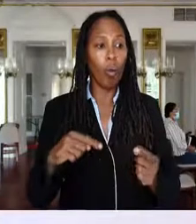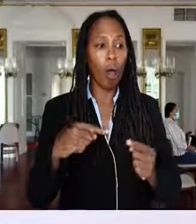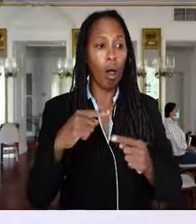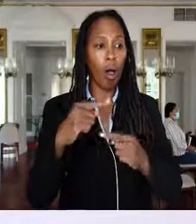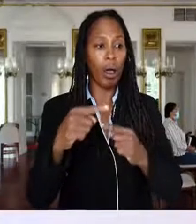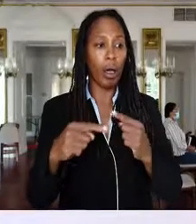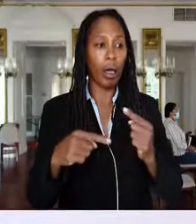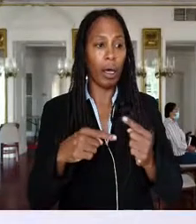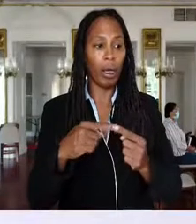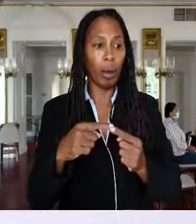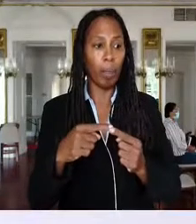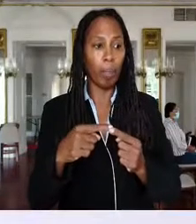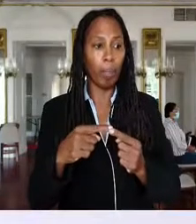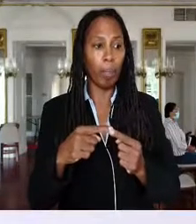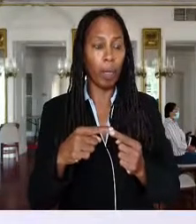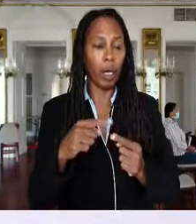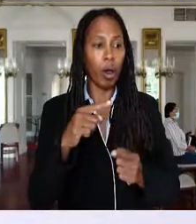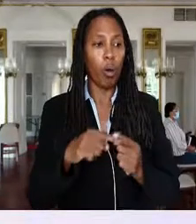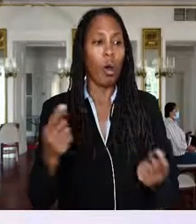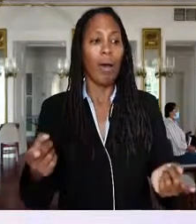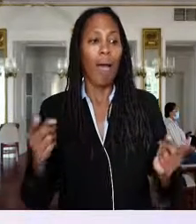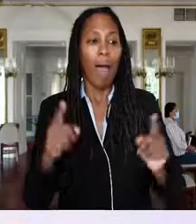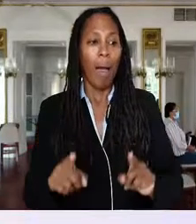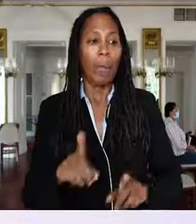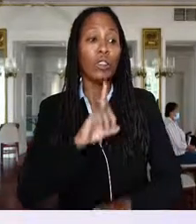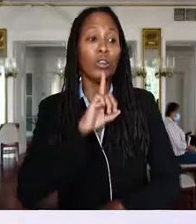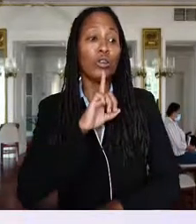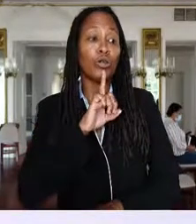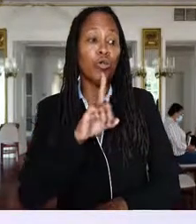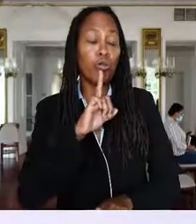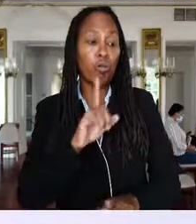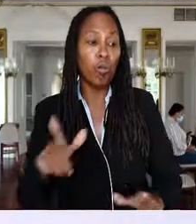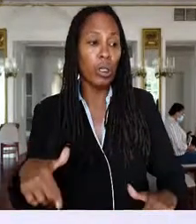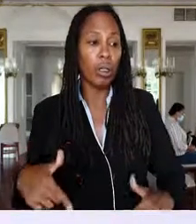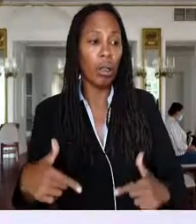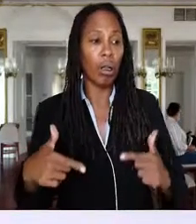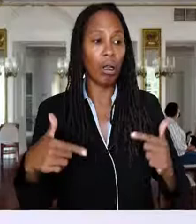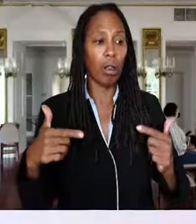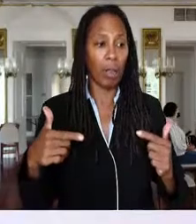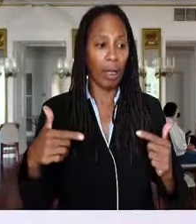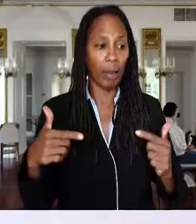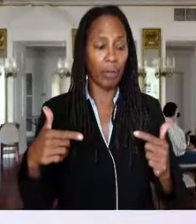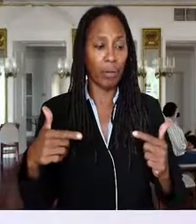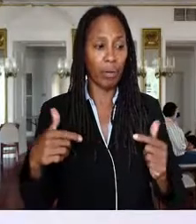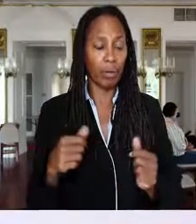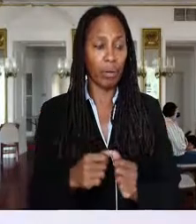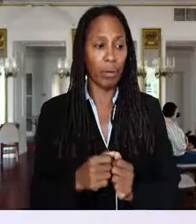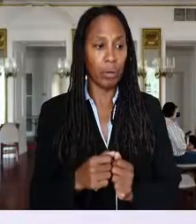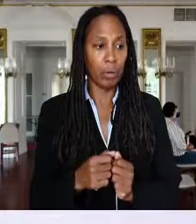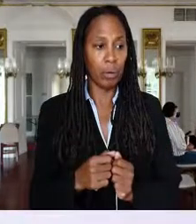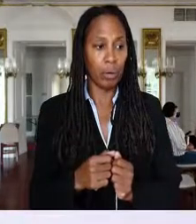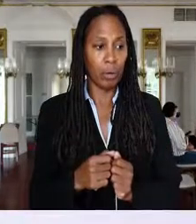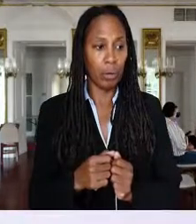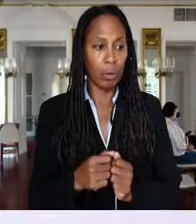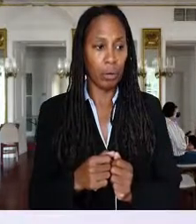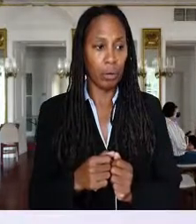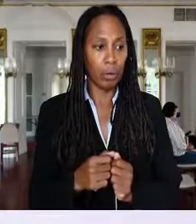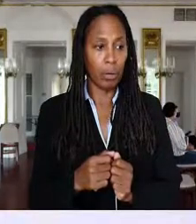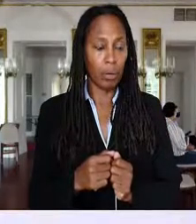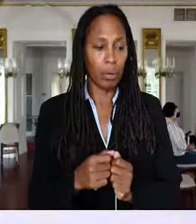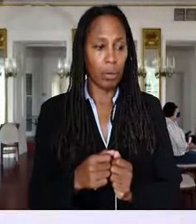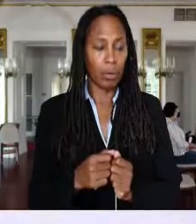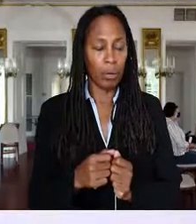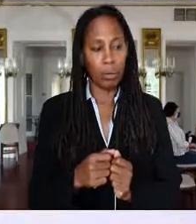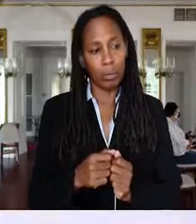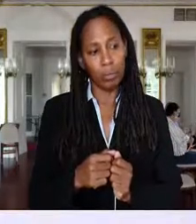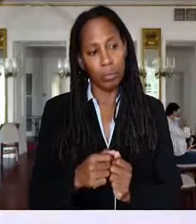implications of the hundreds of employees being let go by the refinery and its contractors? What is the administration's plan there?